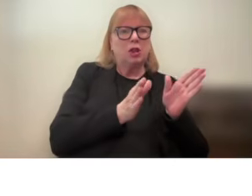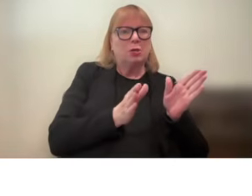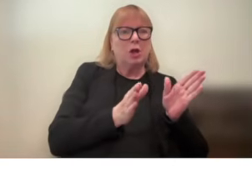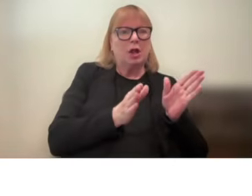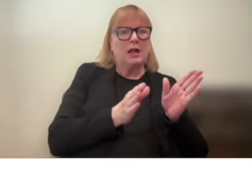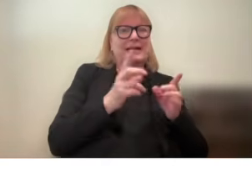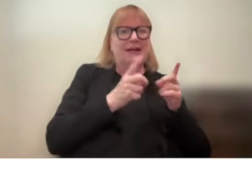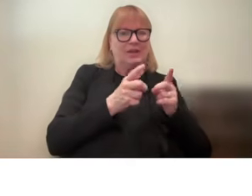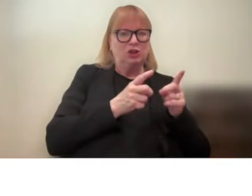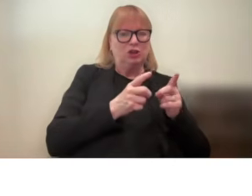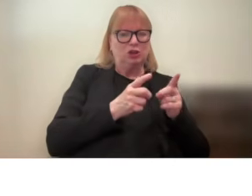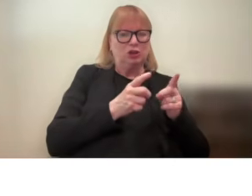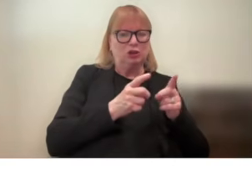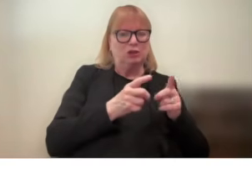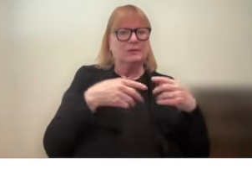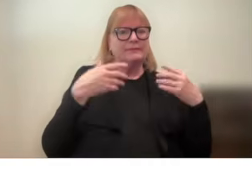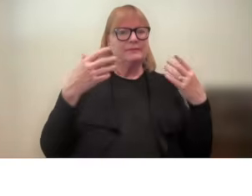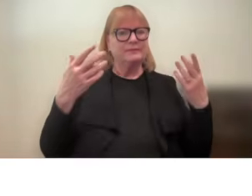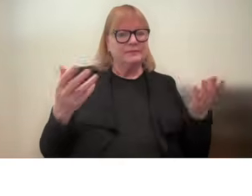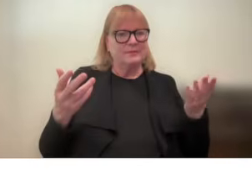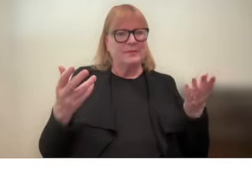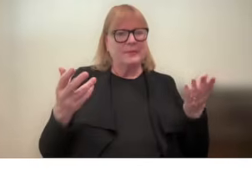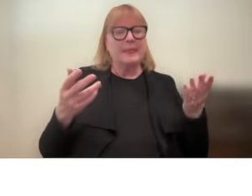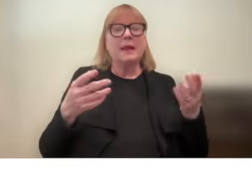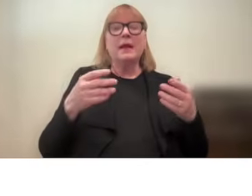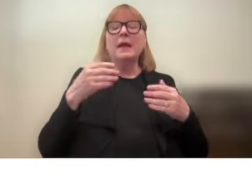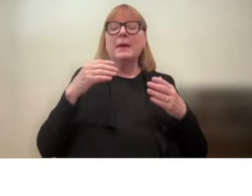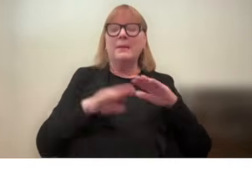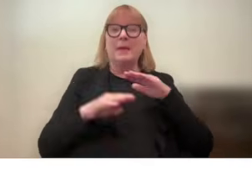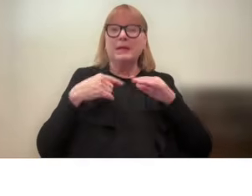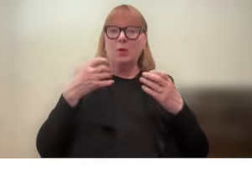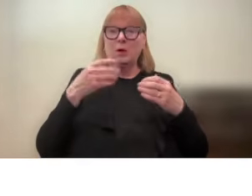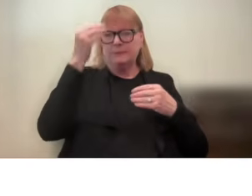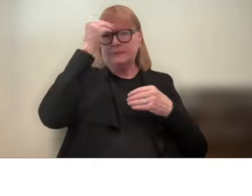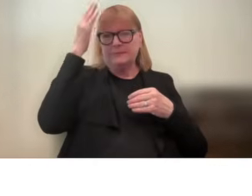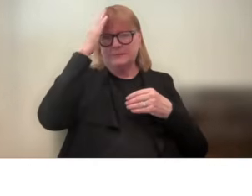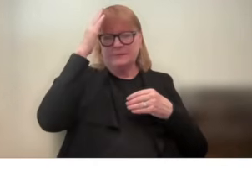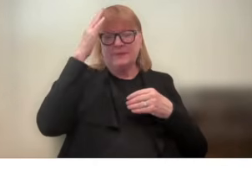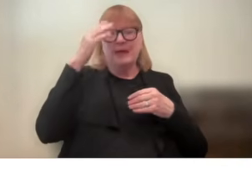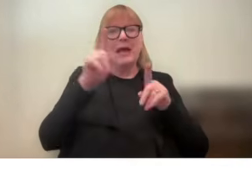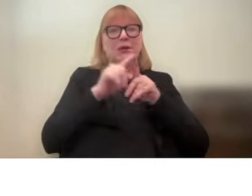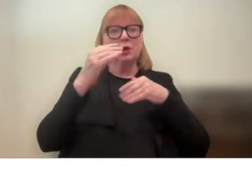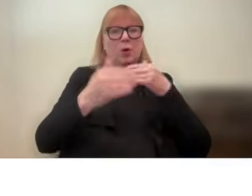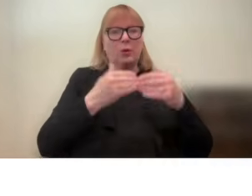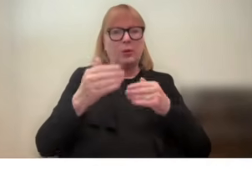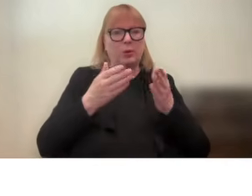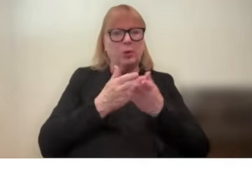general definitions. So essentially, I want you to keep those things in mind as we're going